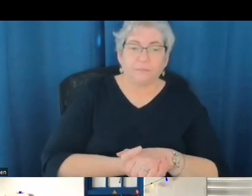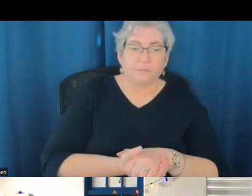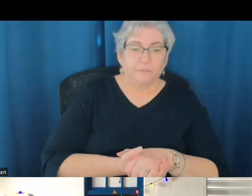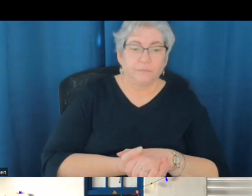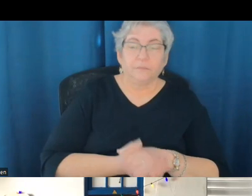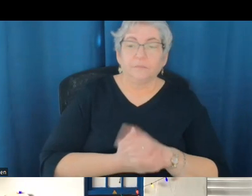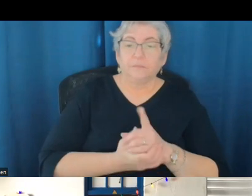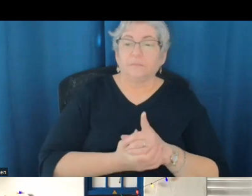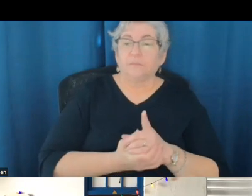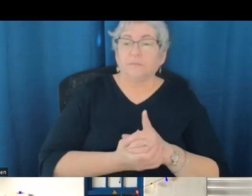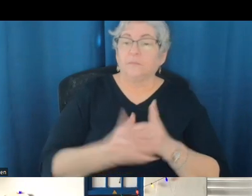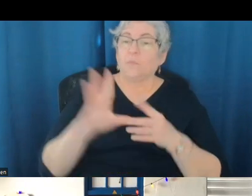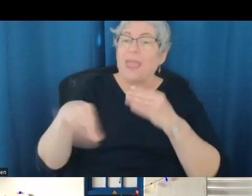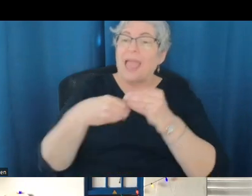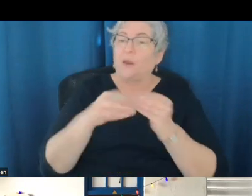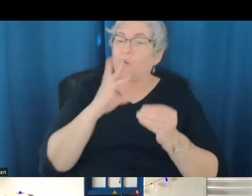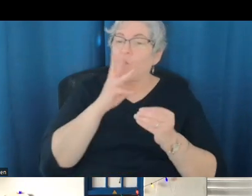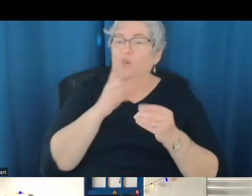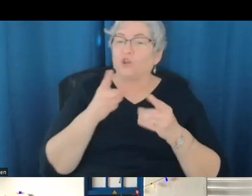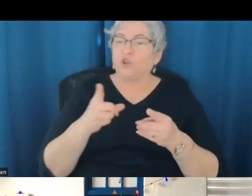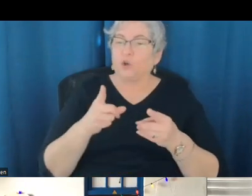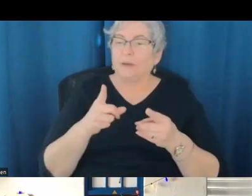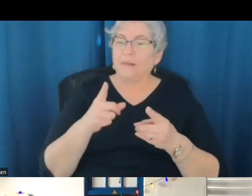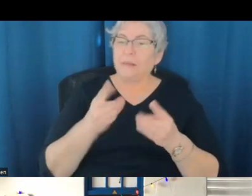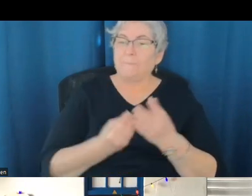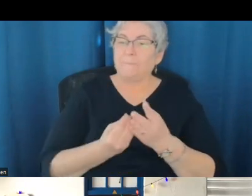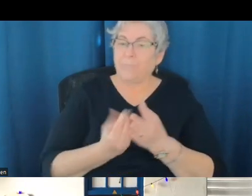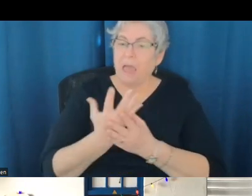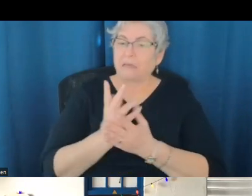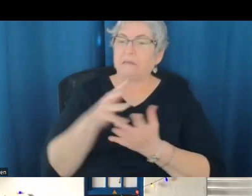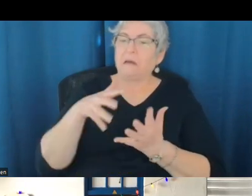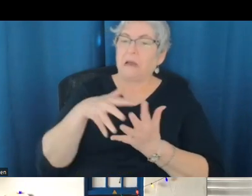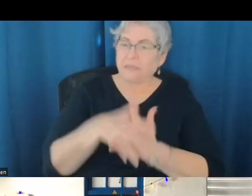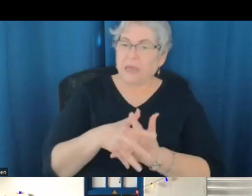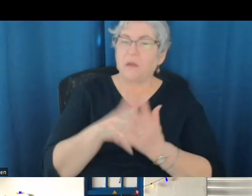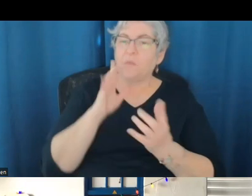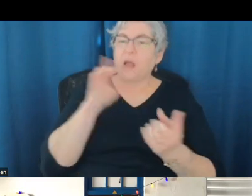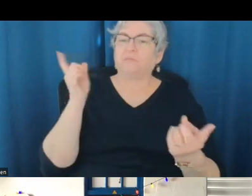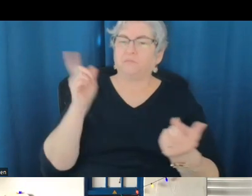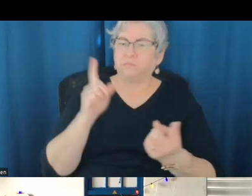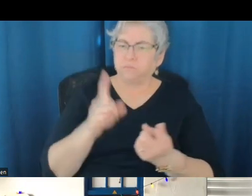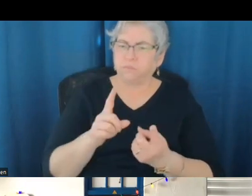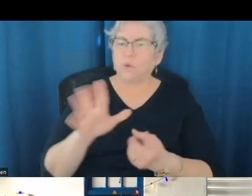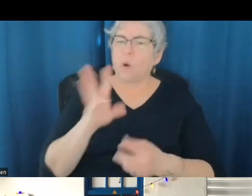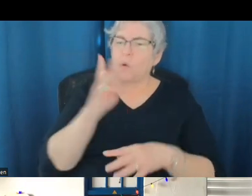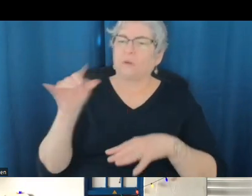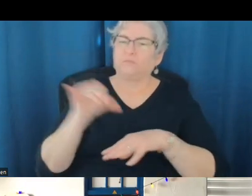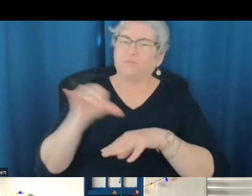When you are supplemental watering during plant establishment, eventually you will slowly taper the number of times you water per week.